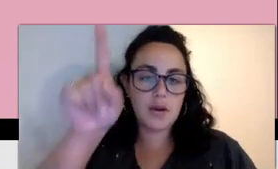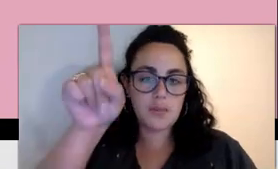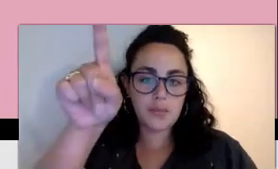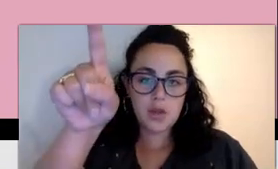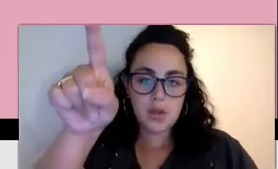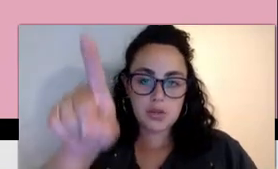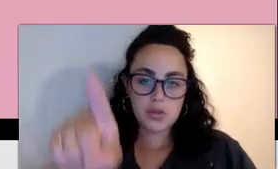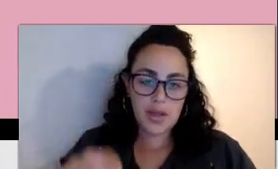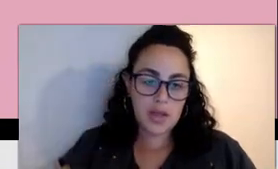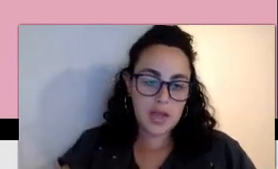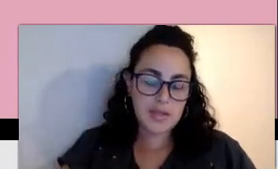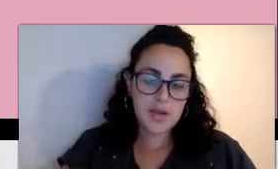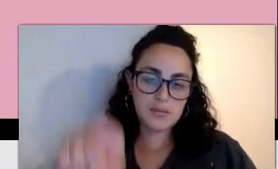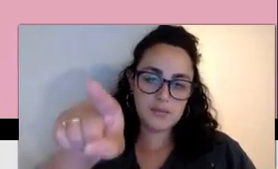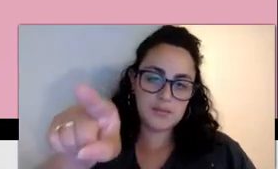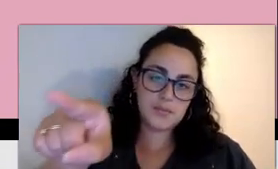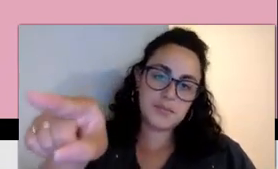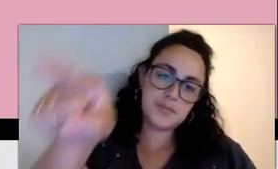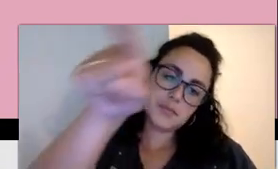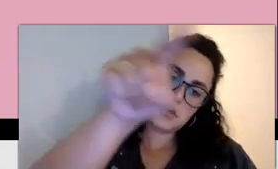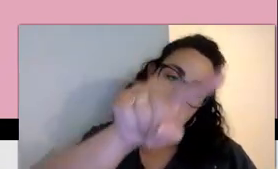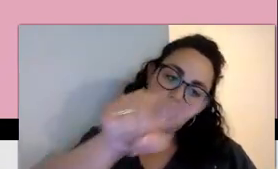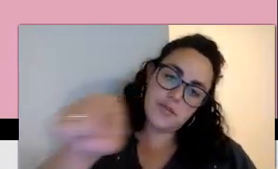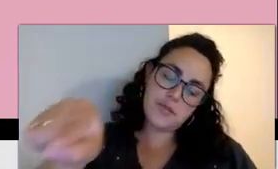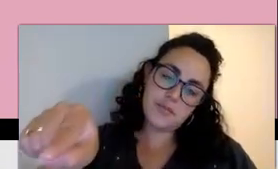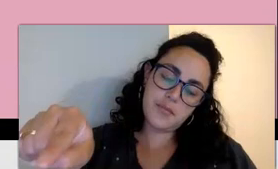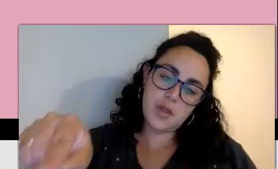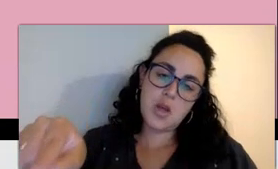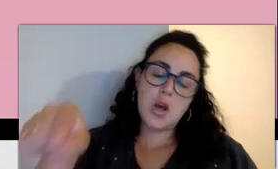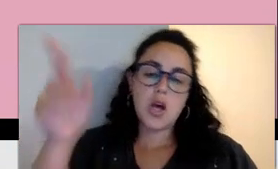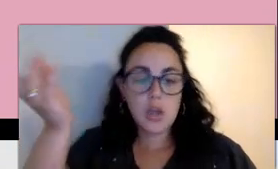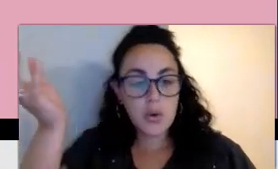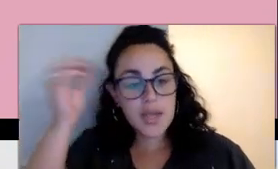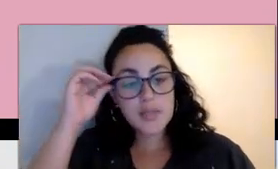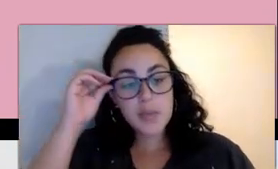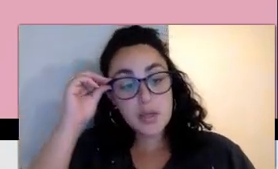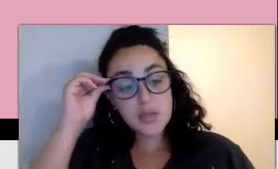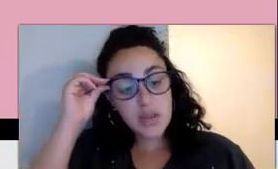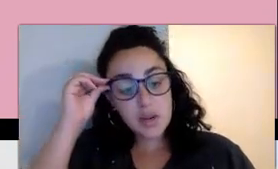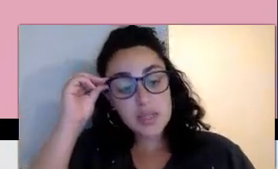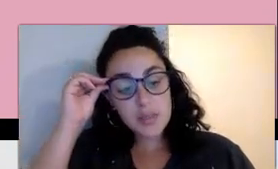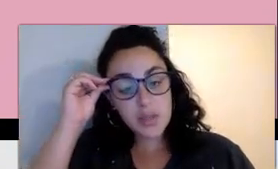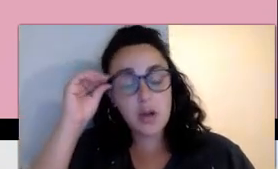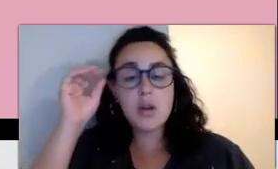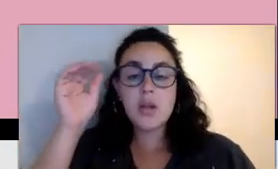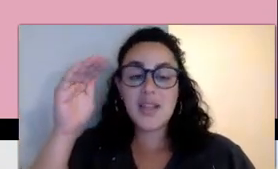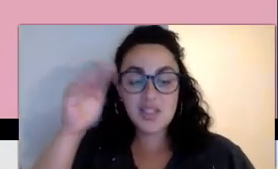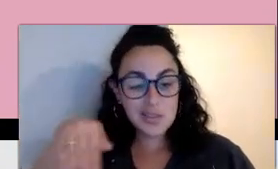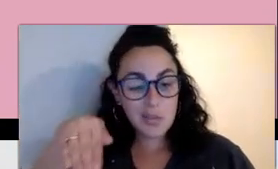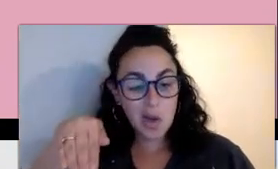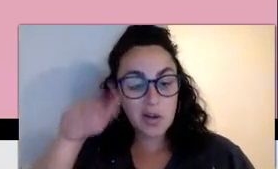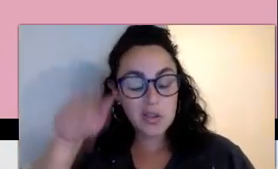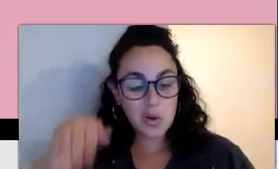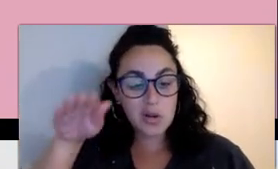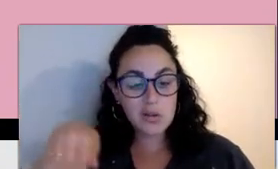air together. Straight line down, curve. A lowercase p looks very similar. It's